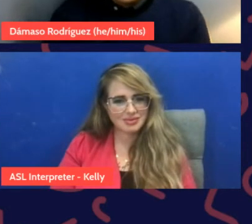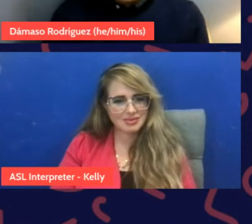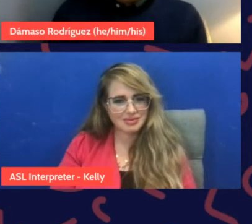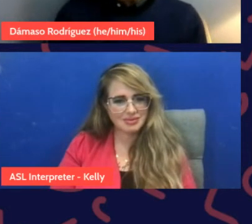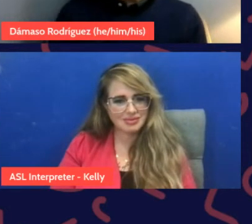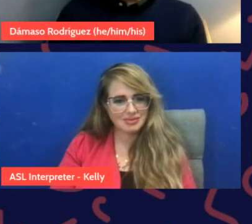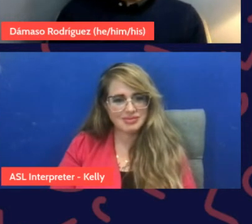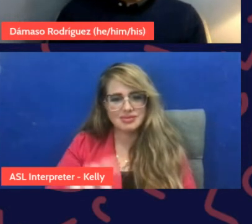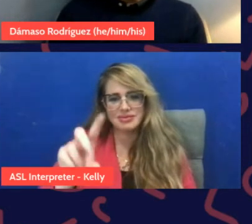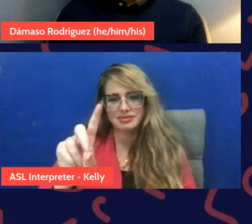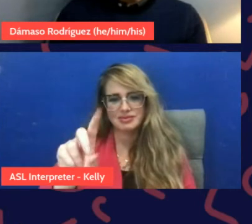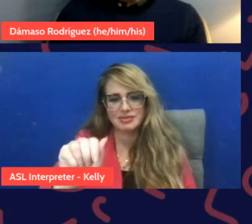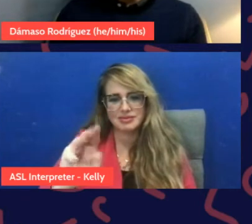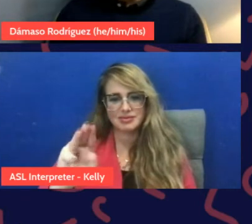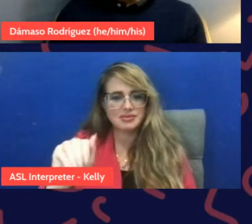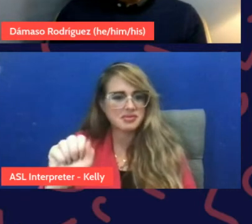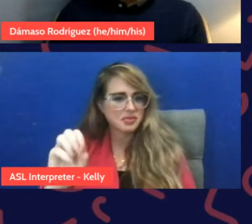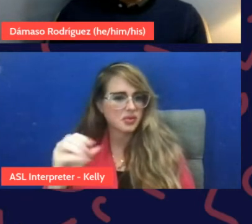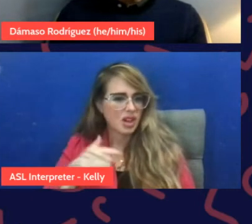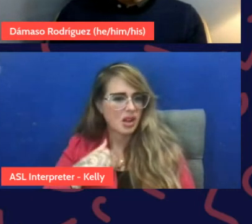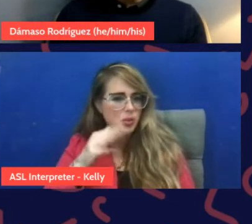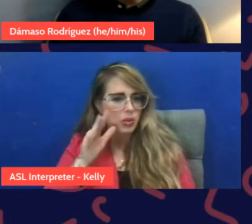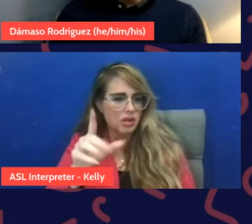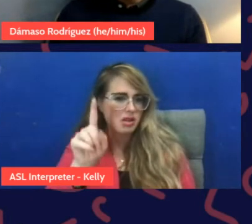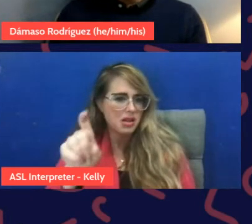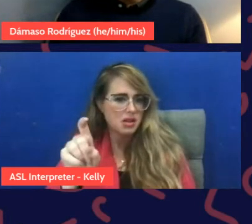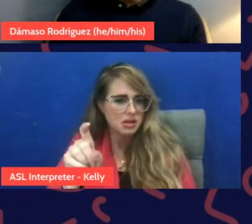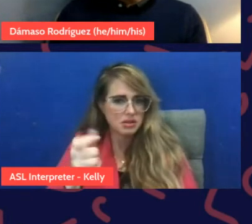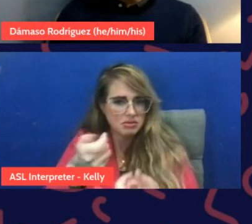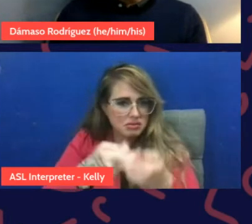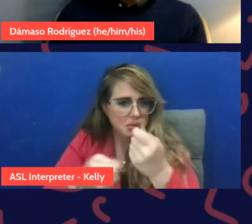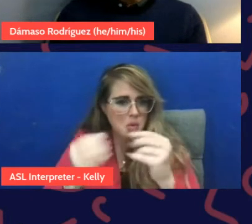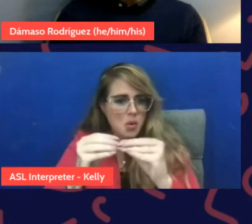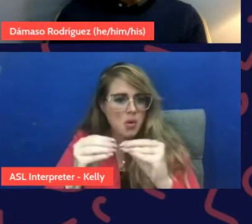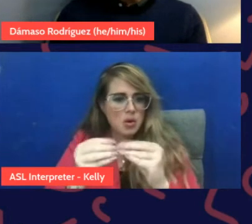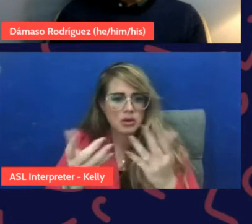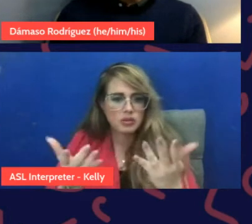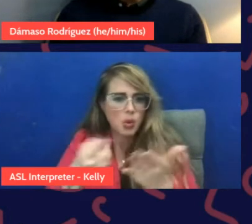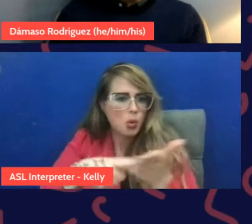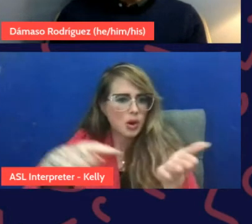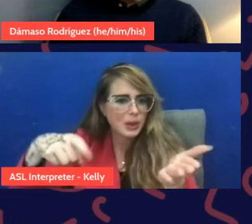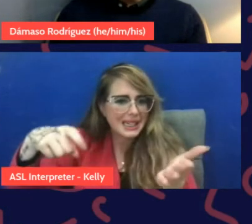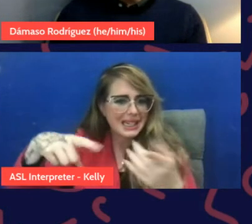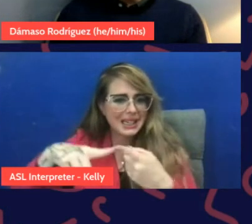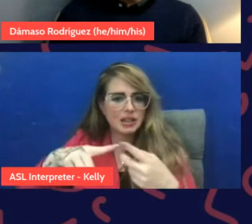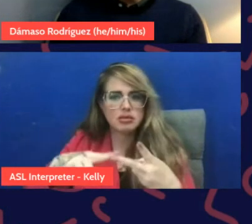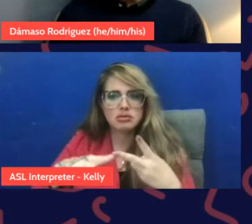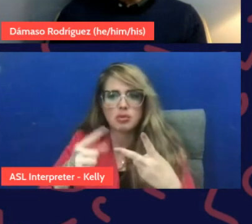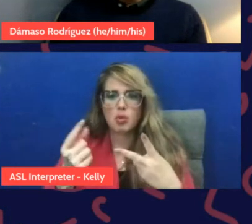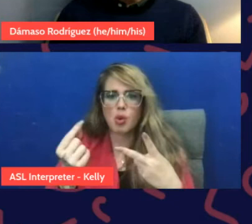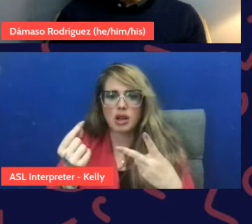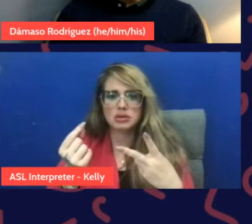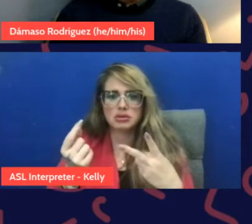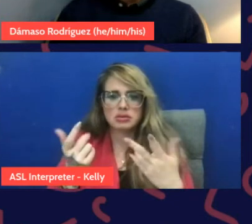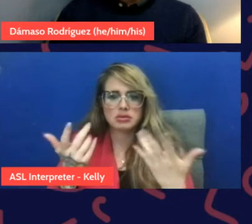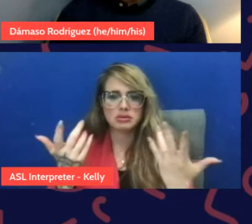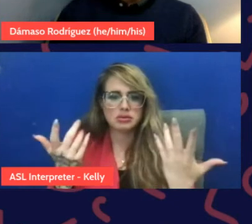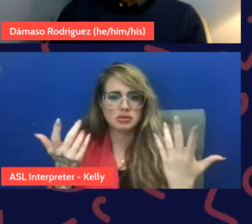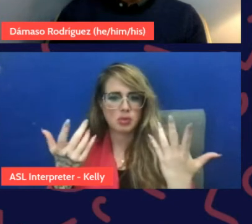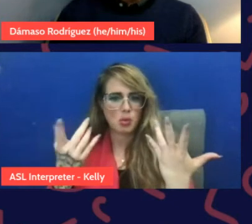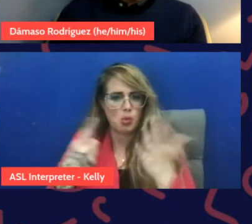Yeah, I'll keep that question going though. And on some level, like, what's needed, right? What isn't being